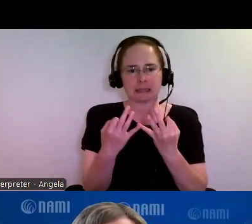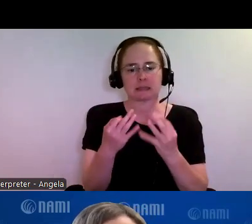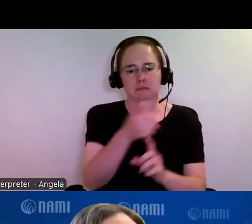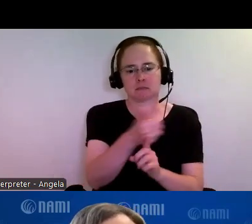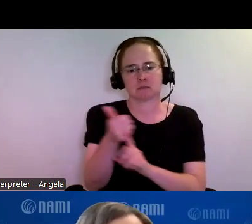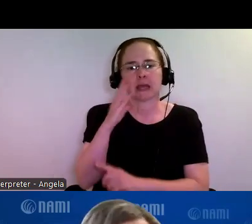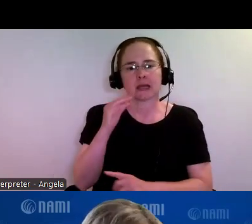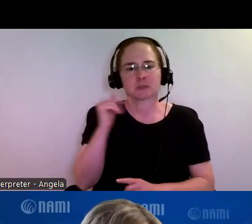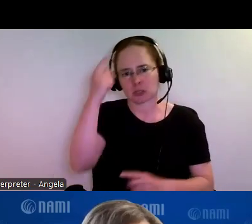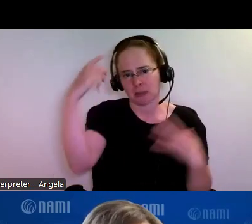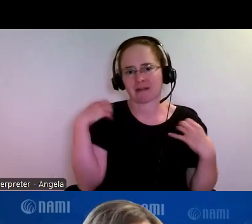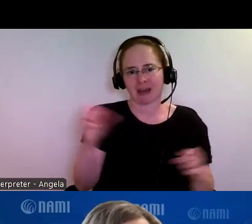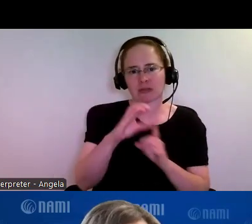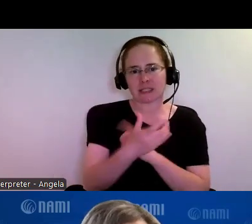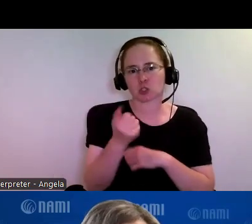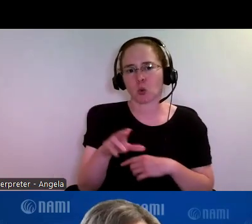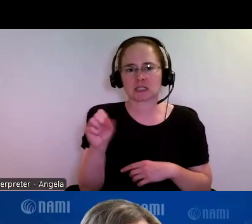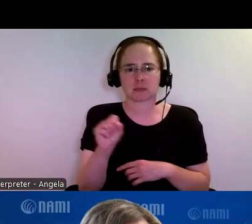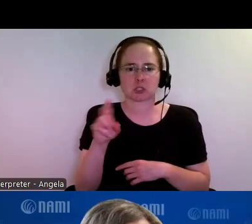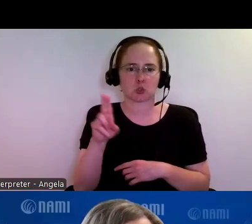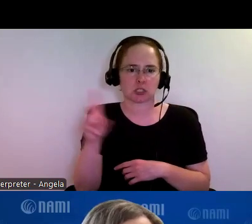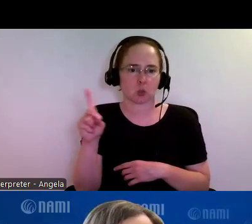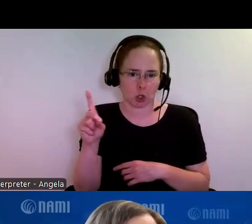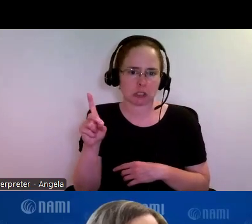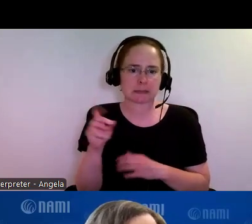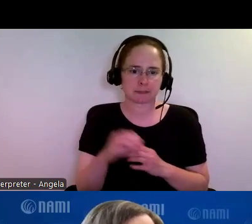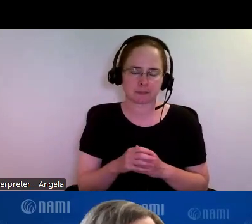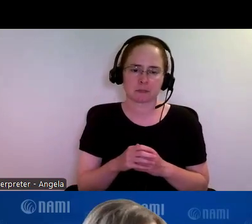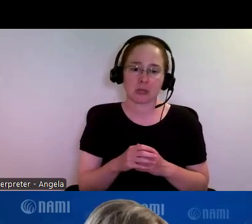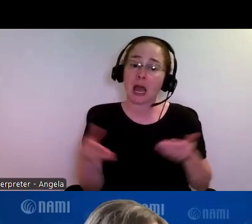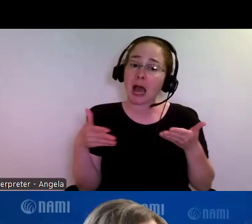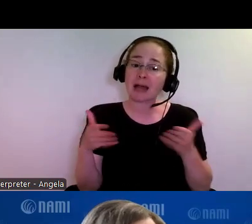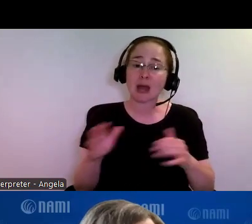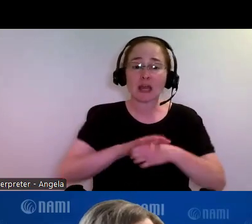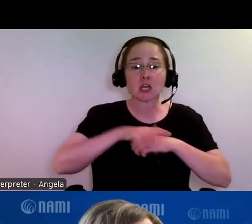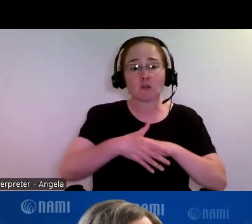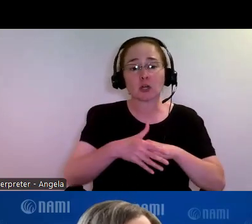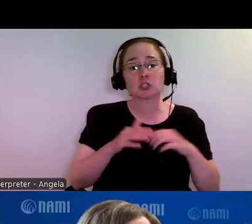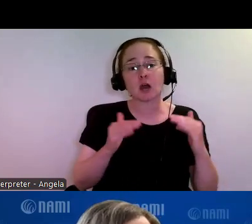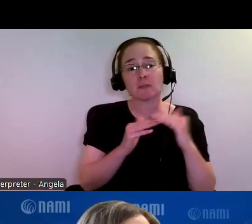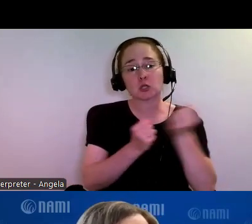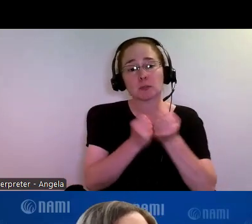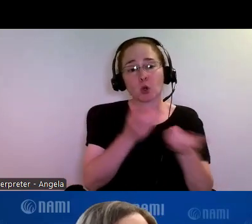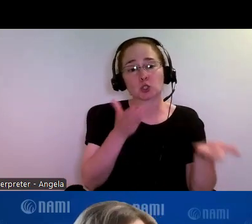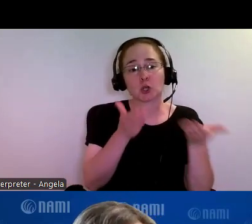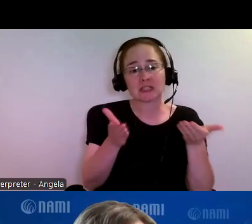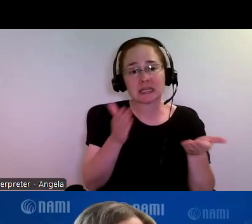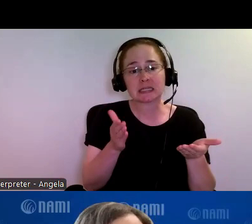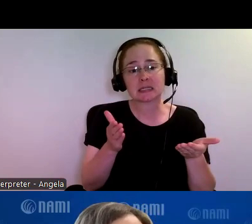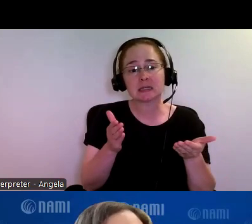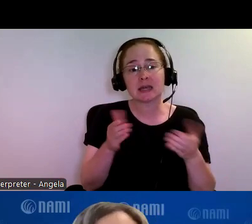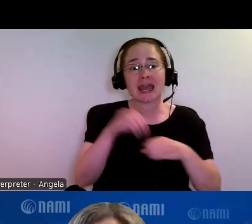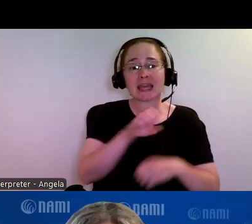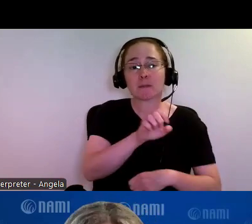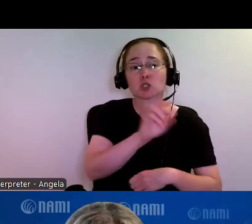experience mental health conditions and/or substance use disorders, by allowing coverage of peer support services in emergency